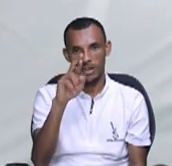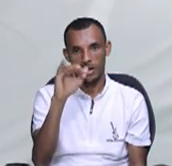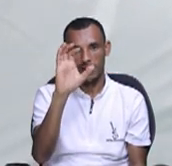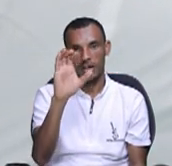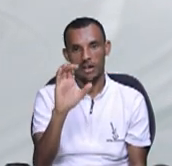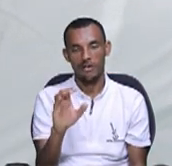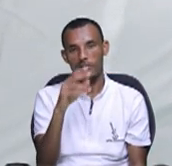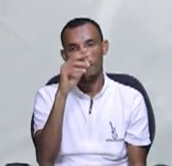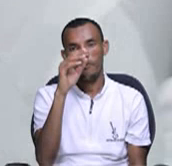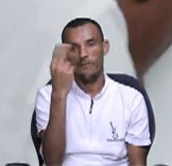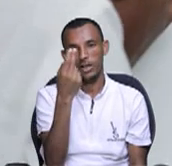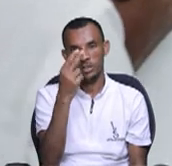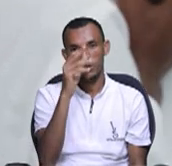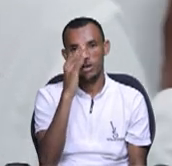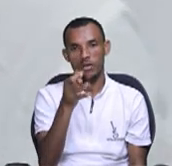functions.